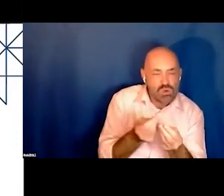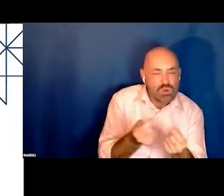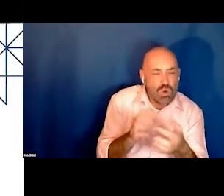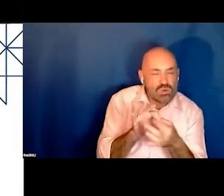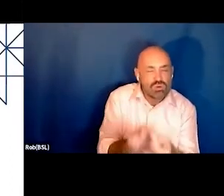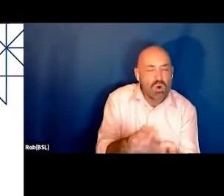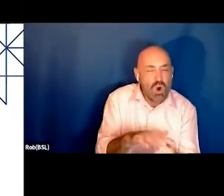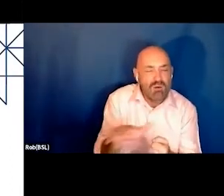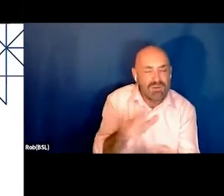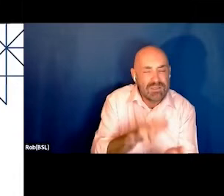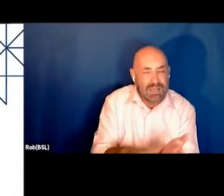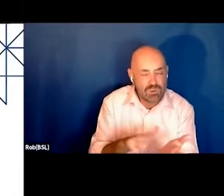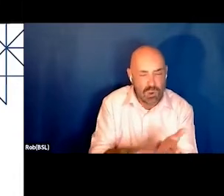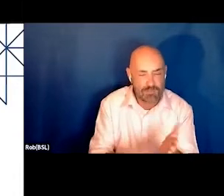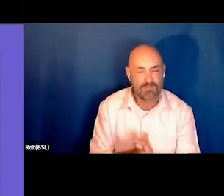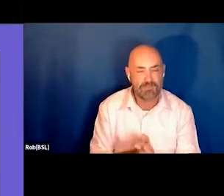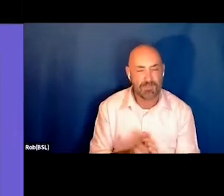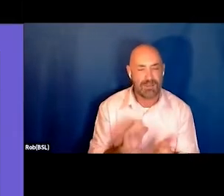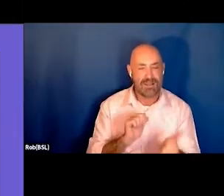climate scientists. Next slide.